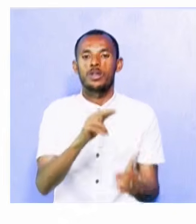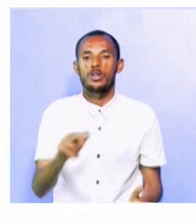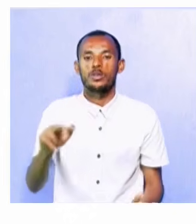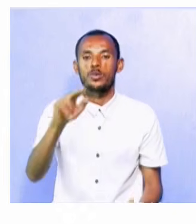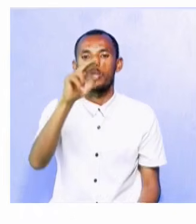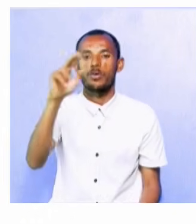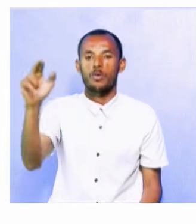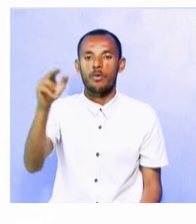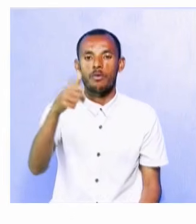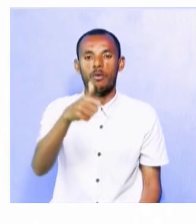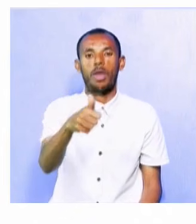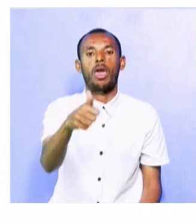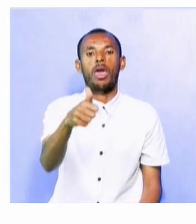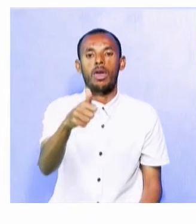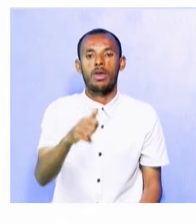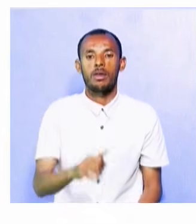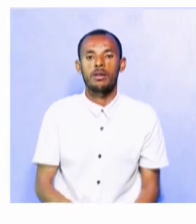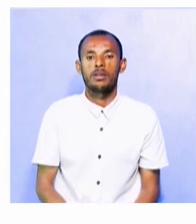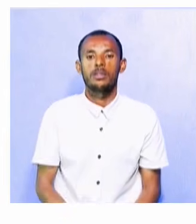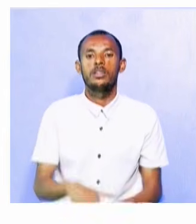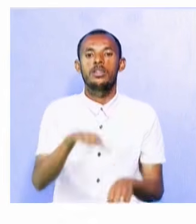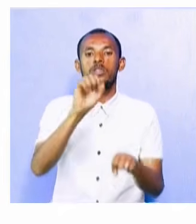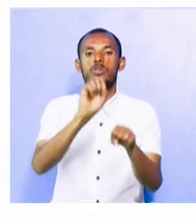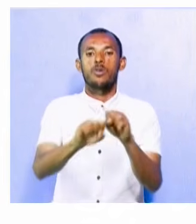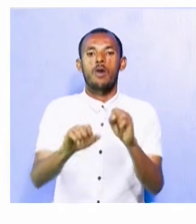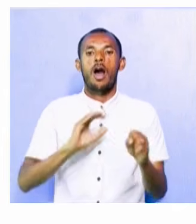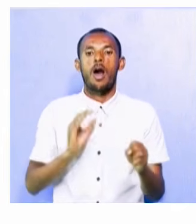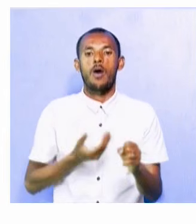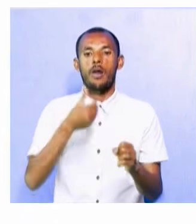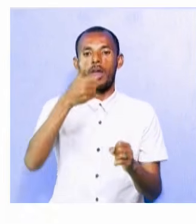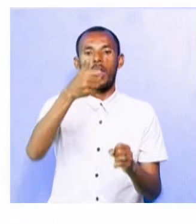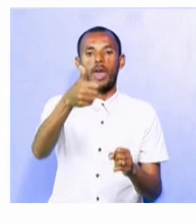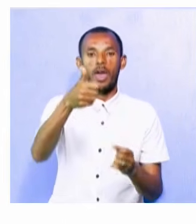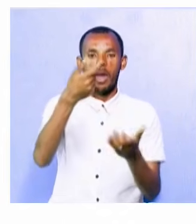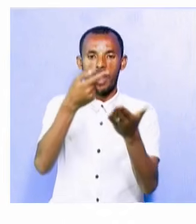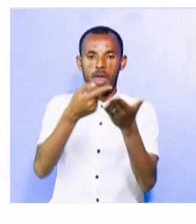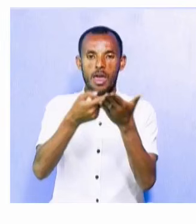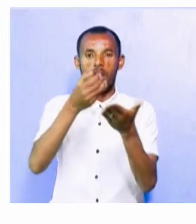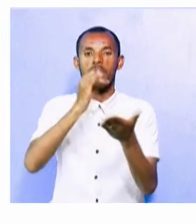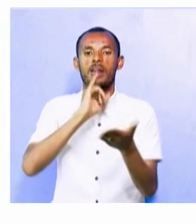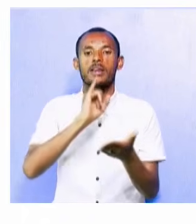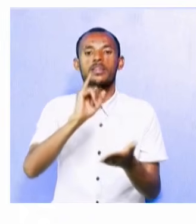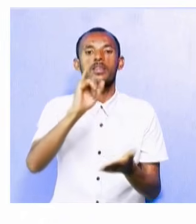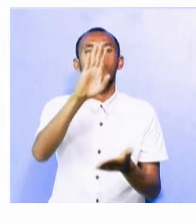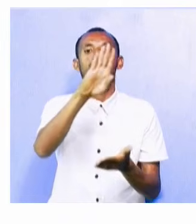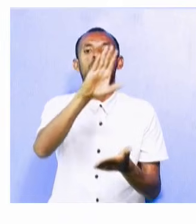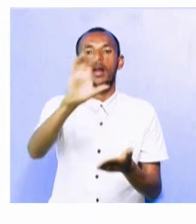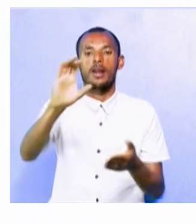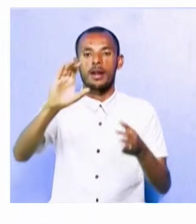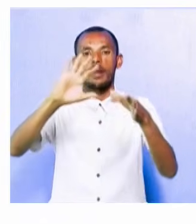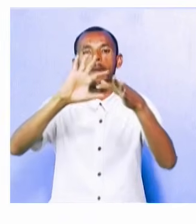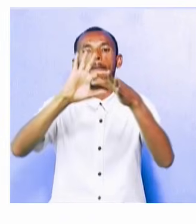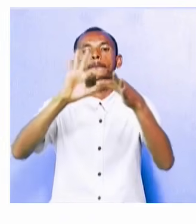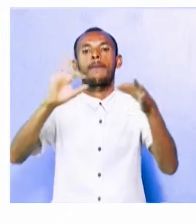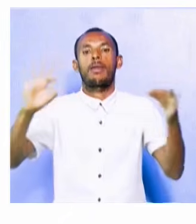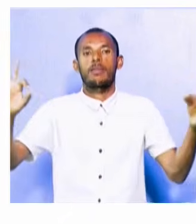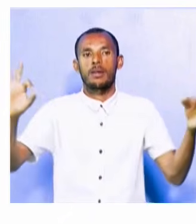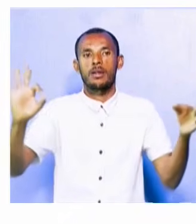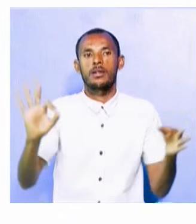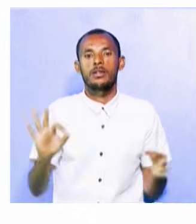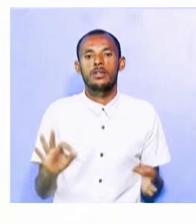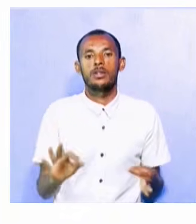square root of a. So our a here is 400 meters square. So you